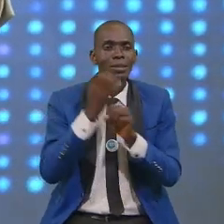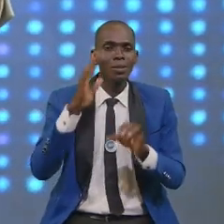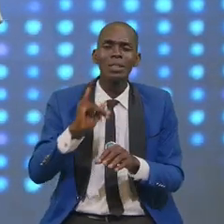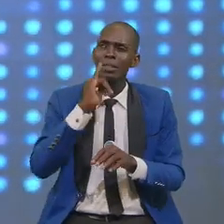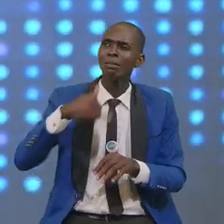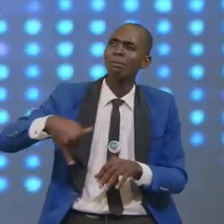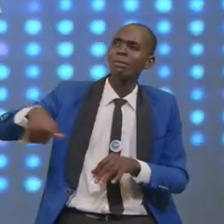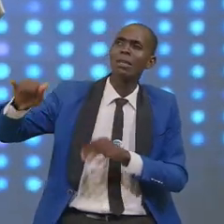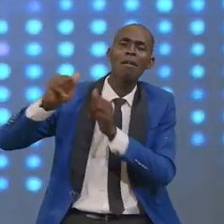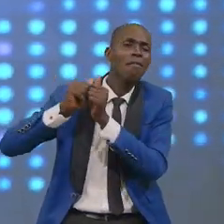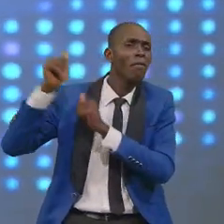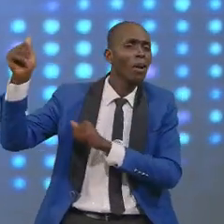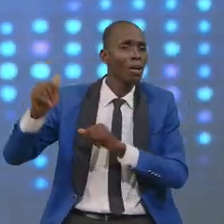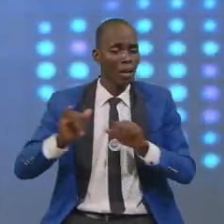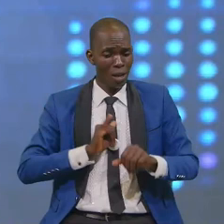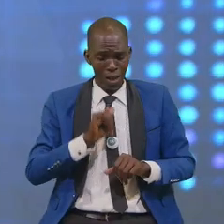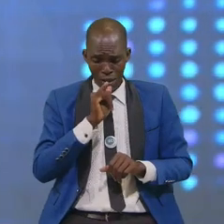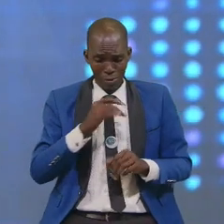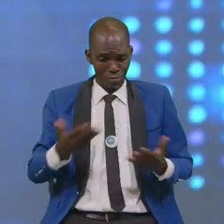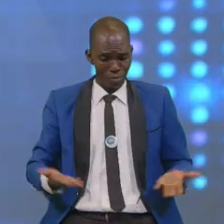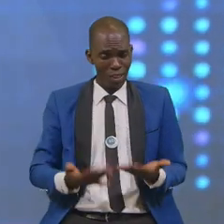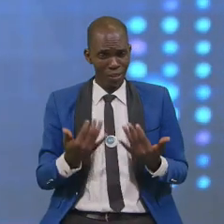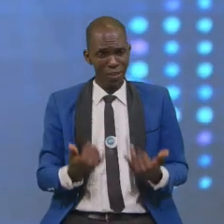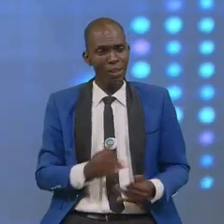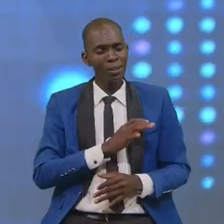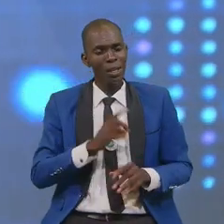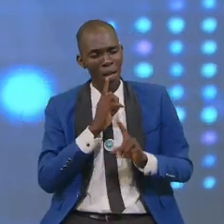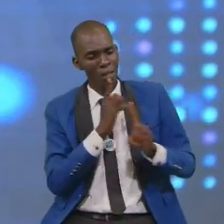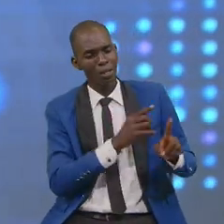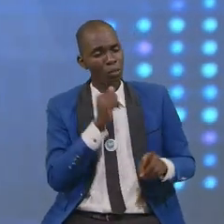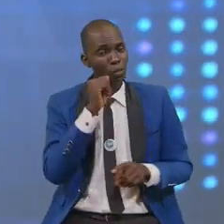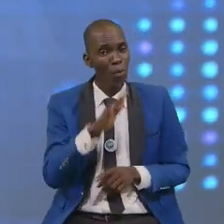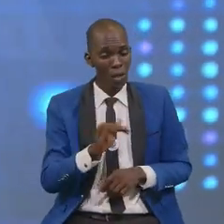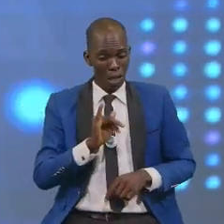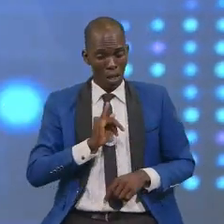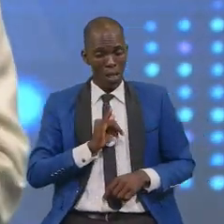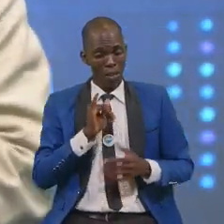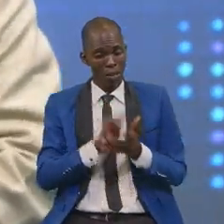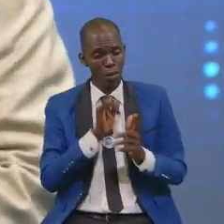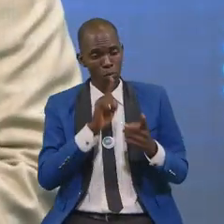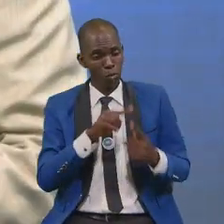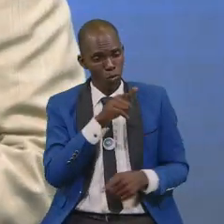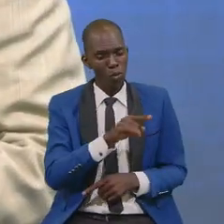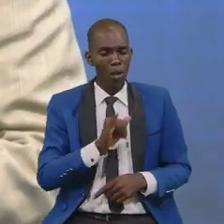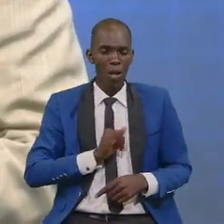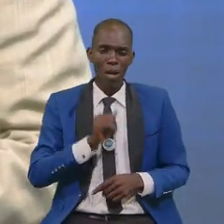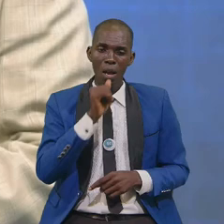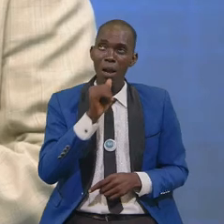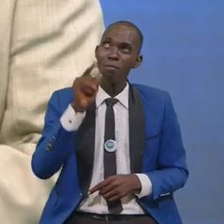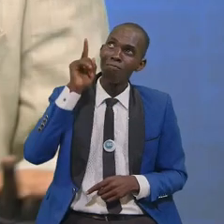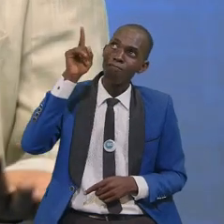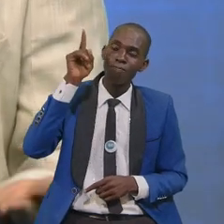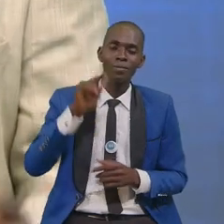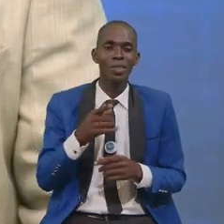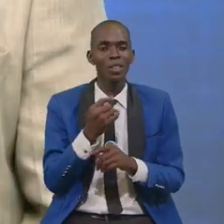one speaking to you, Christ said. And he says, I that speak unto you, I am he, your Savior.